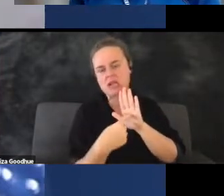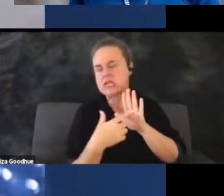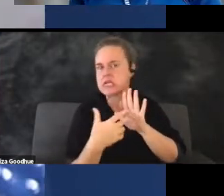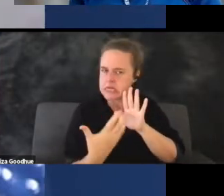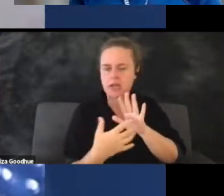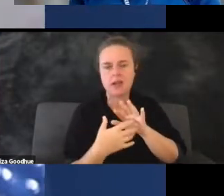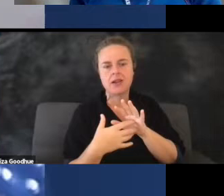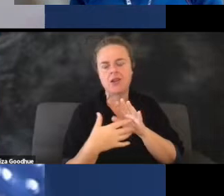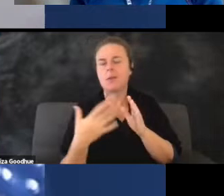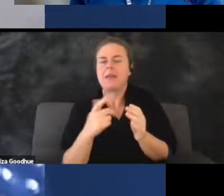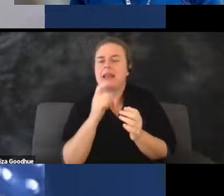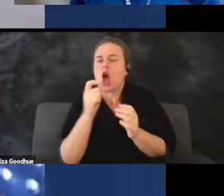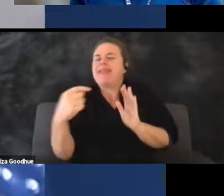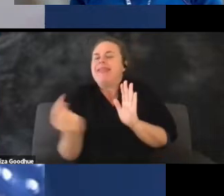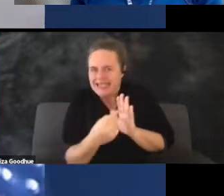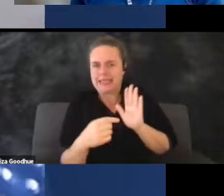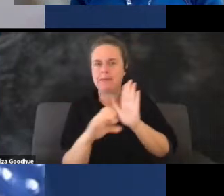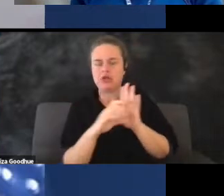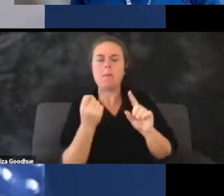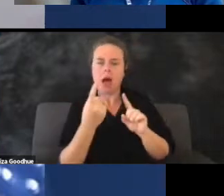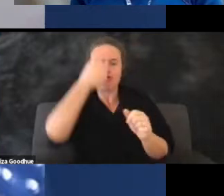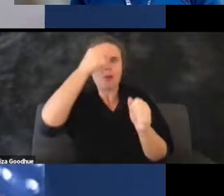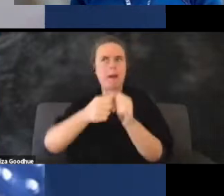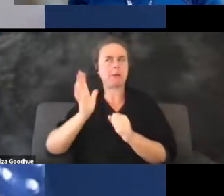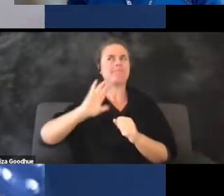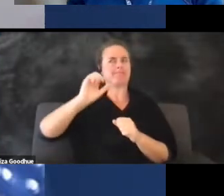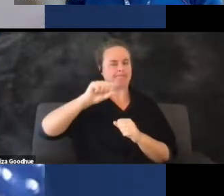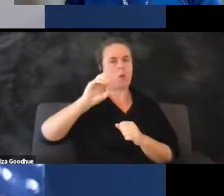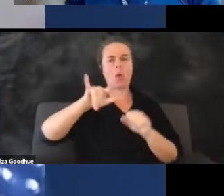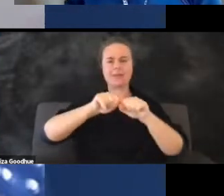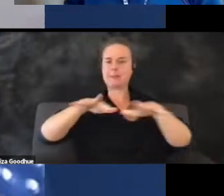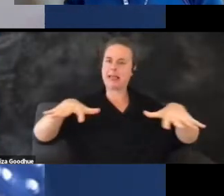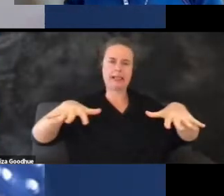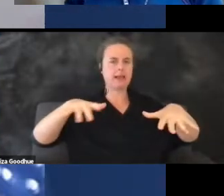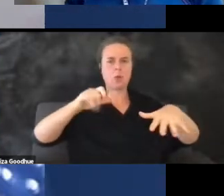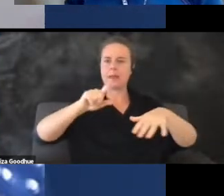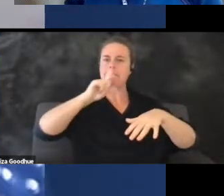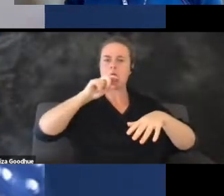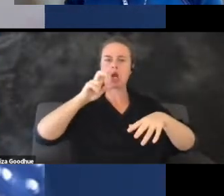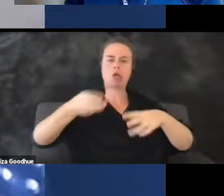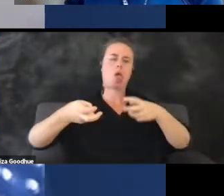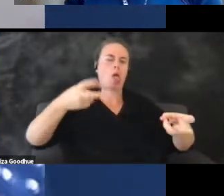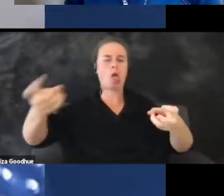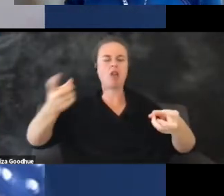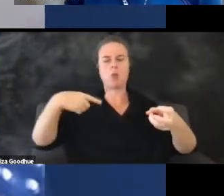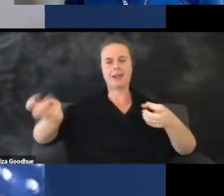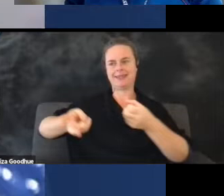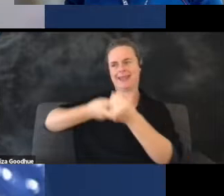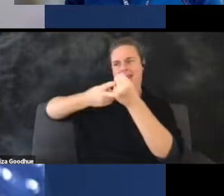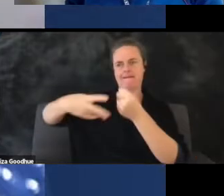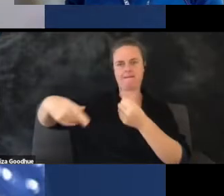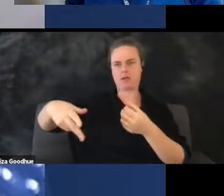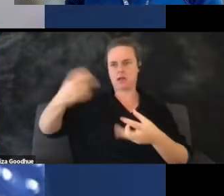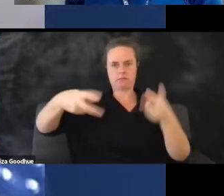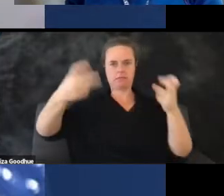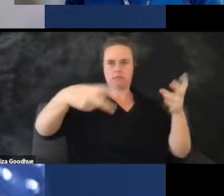Or maybe not this specific image, but remember the oil spills and the birds that have been rescued. So if you think about this duck who's out